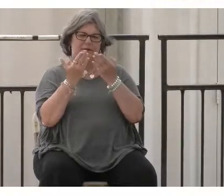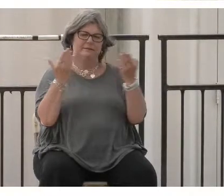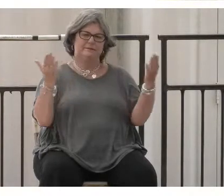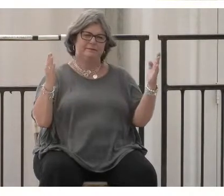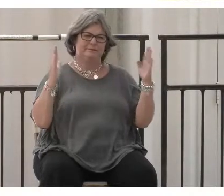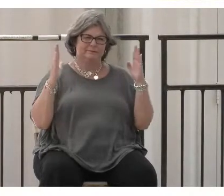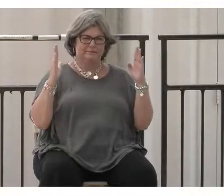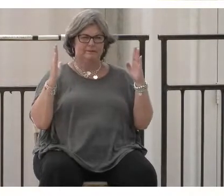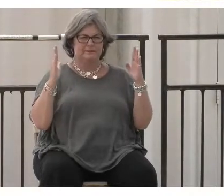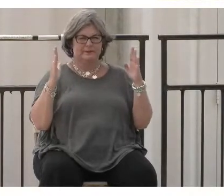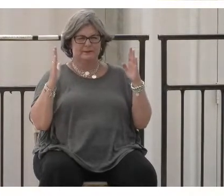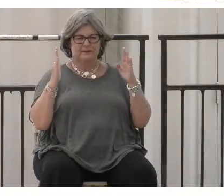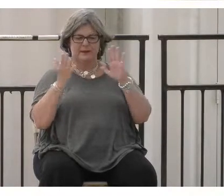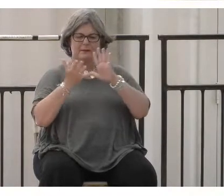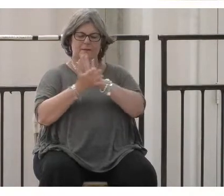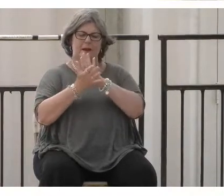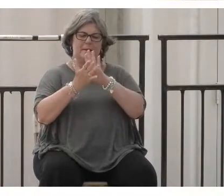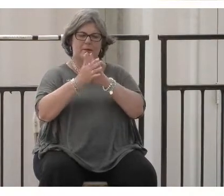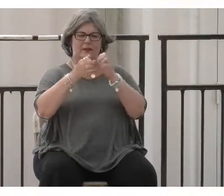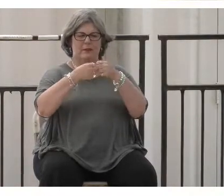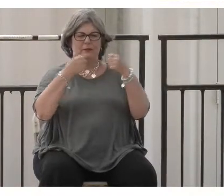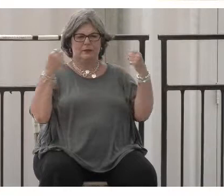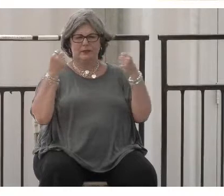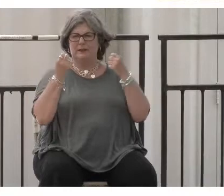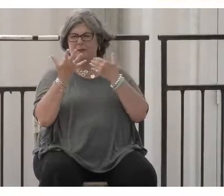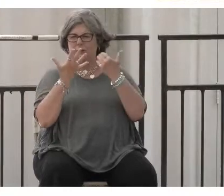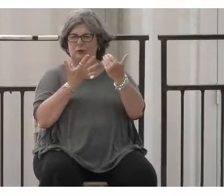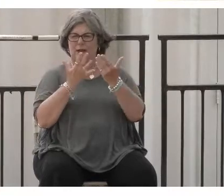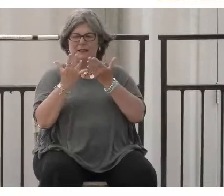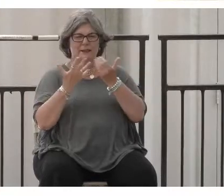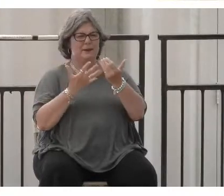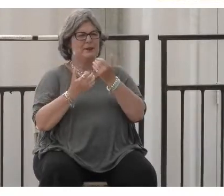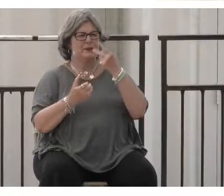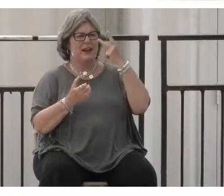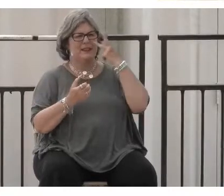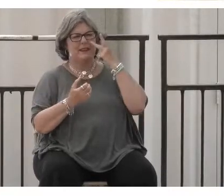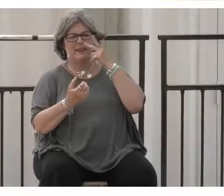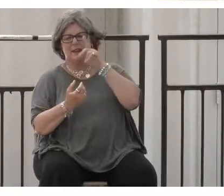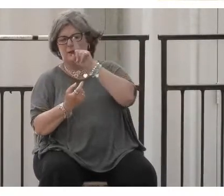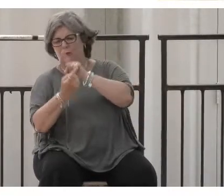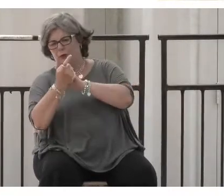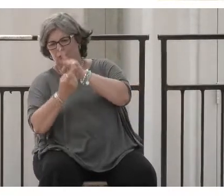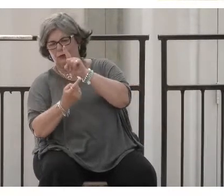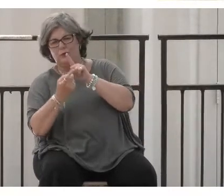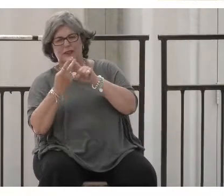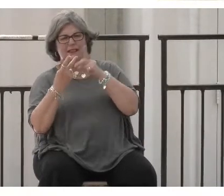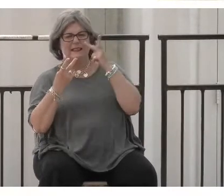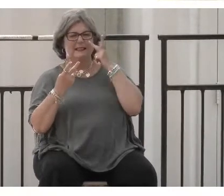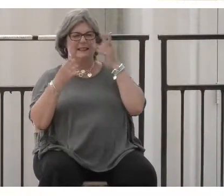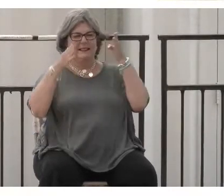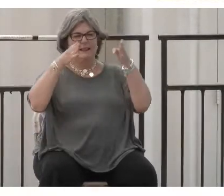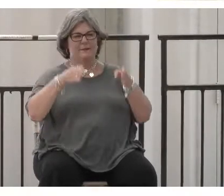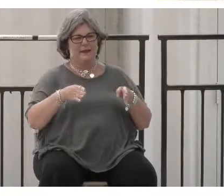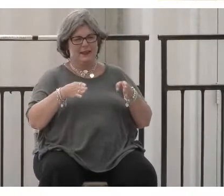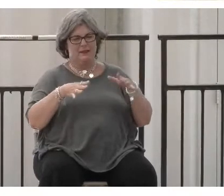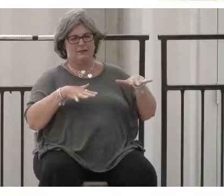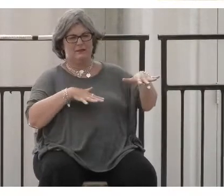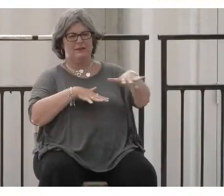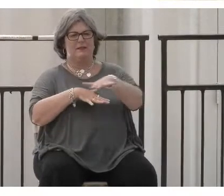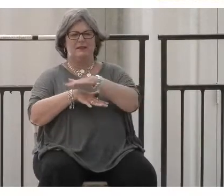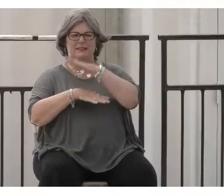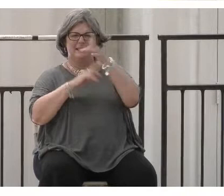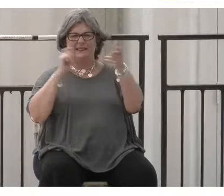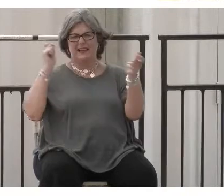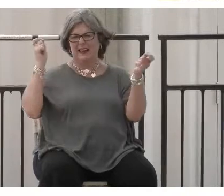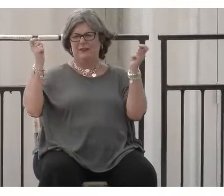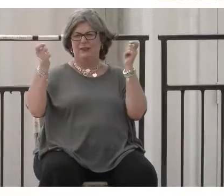was semi-transparent. So I think seeing them one-to-one, seeing them here in the site, and seeing how they